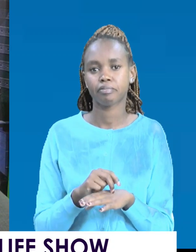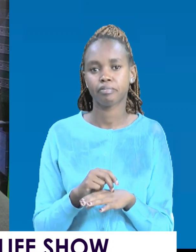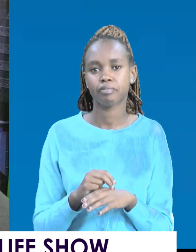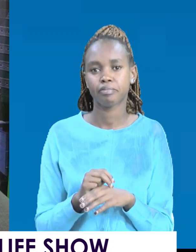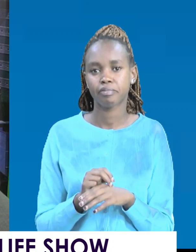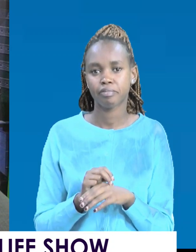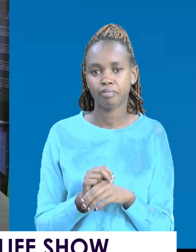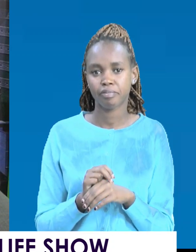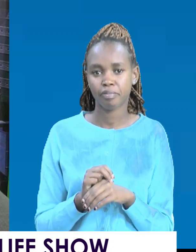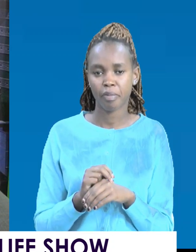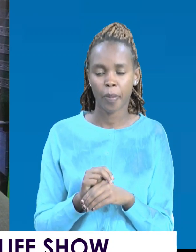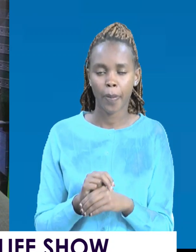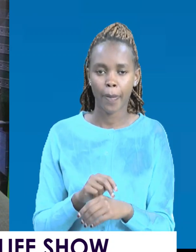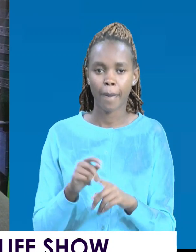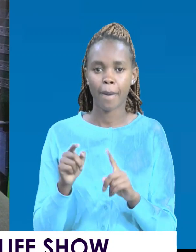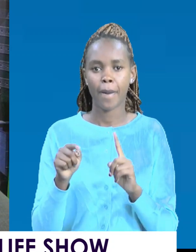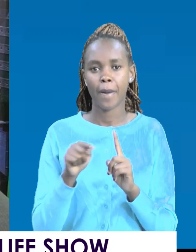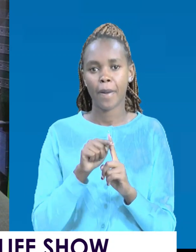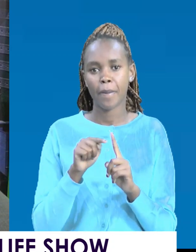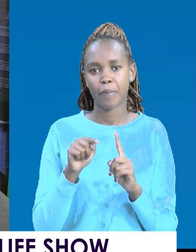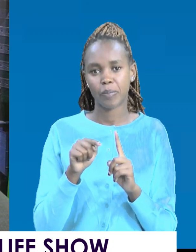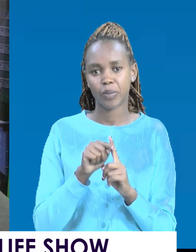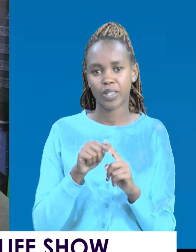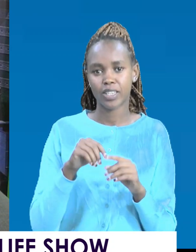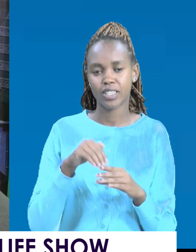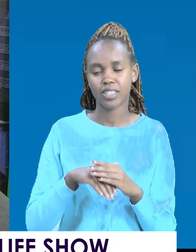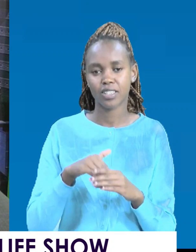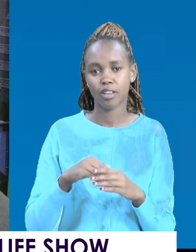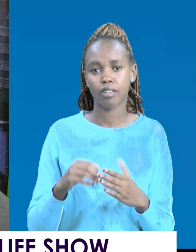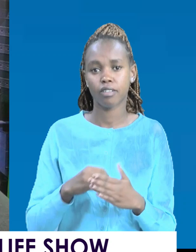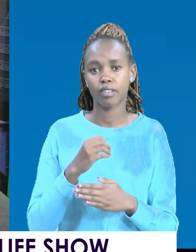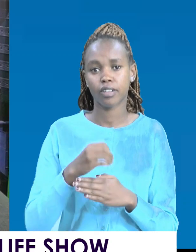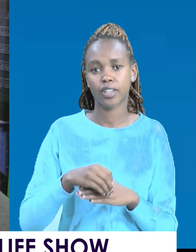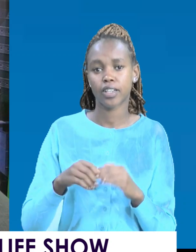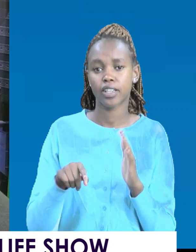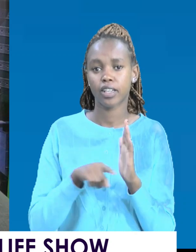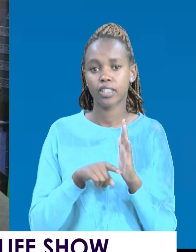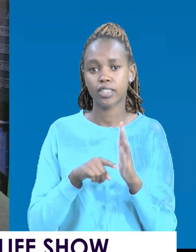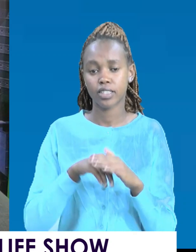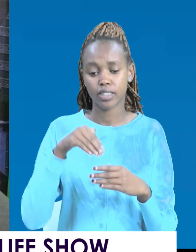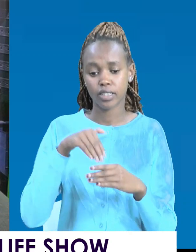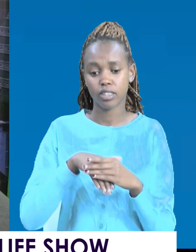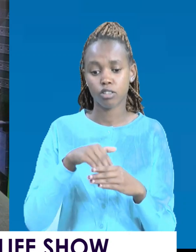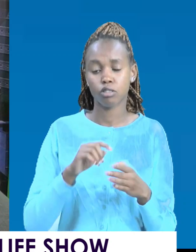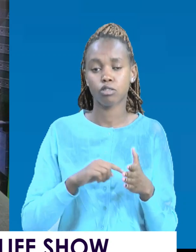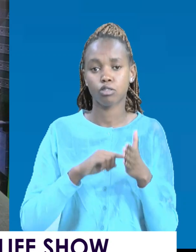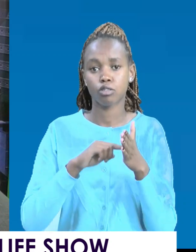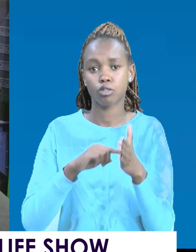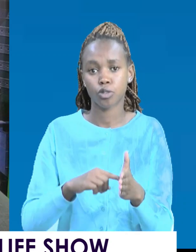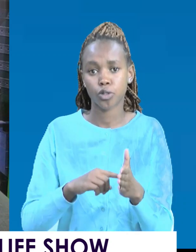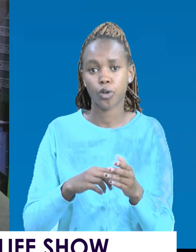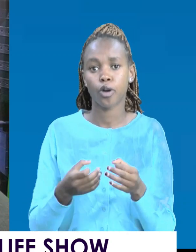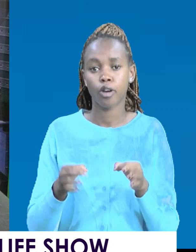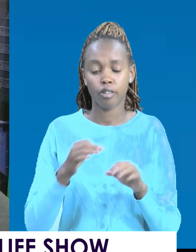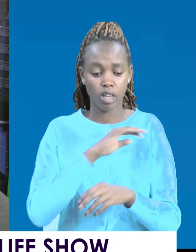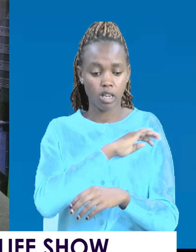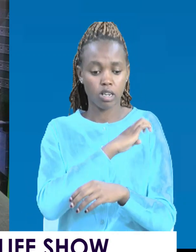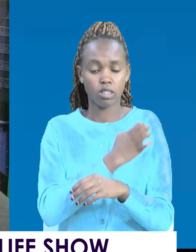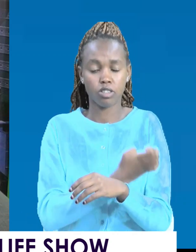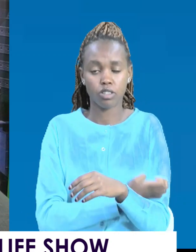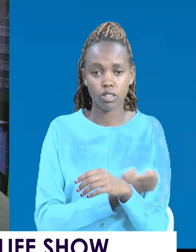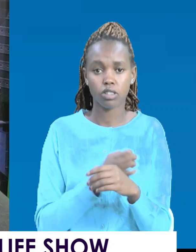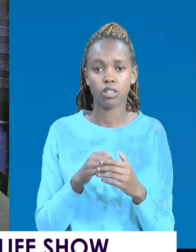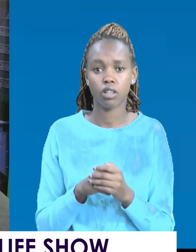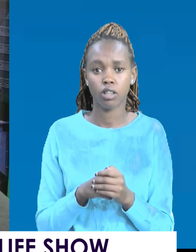Positivity inside will overcome negativity outside. This is a show of energy. This is